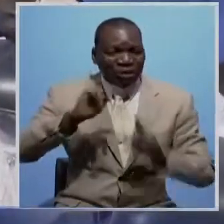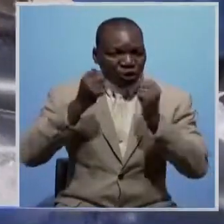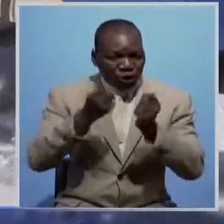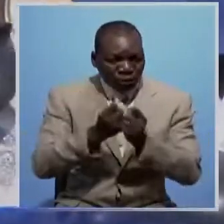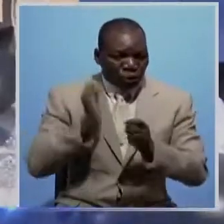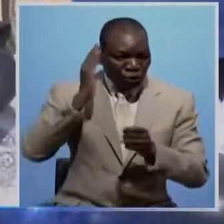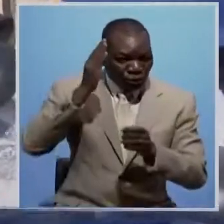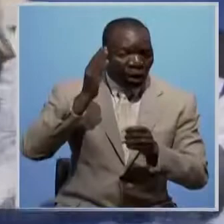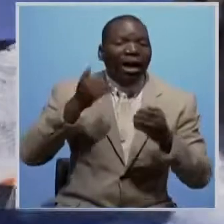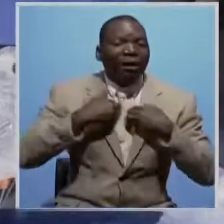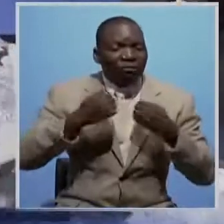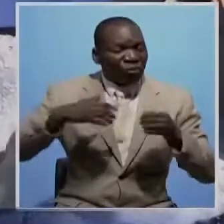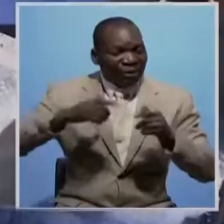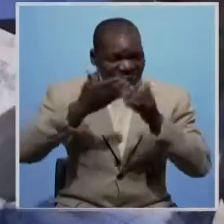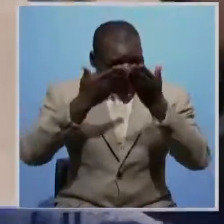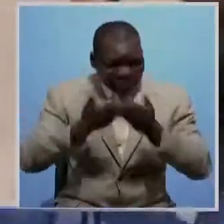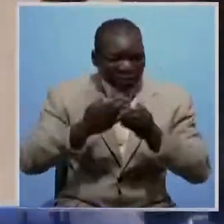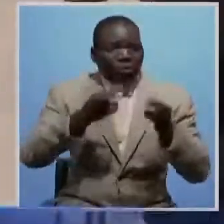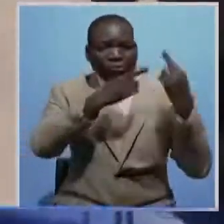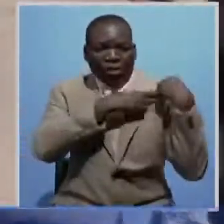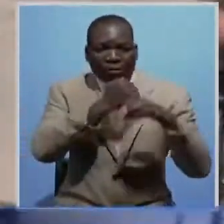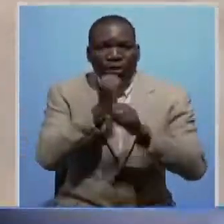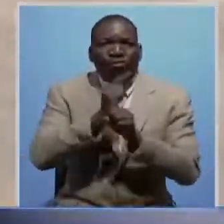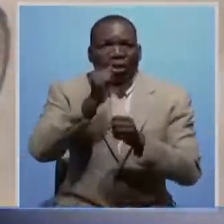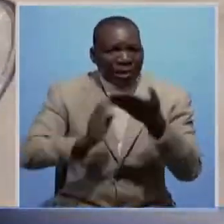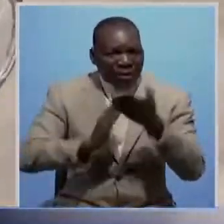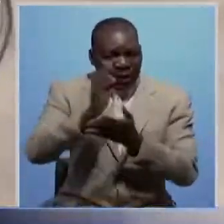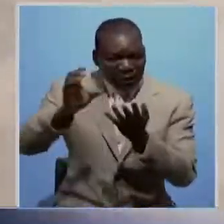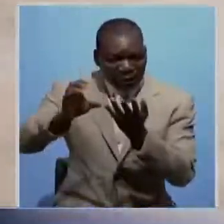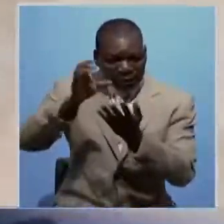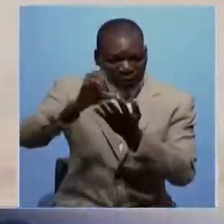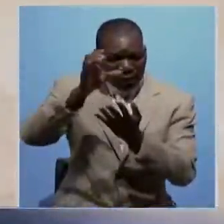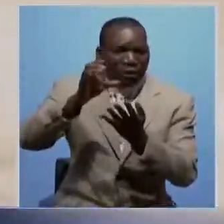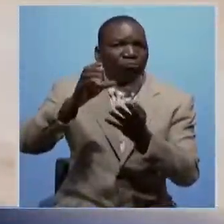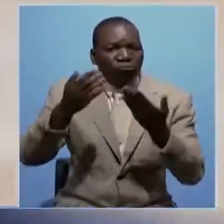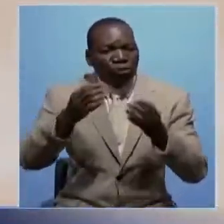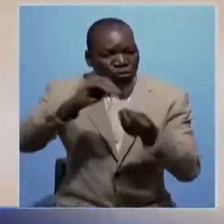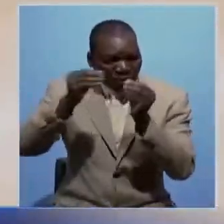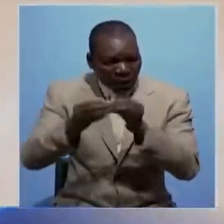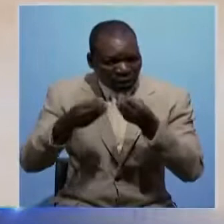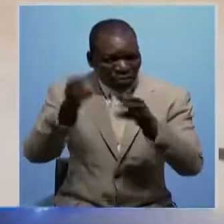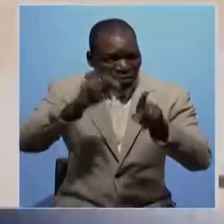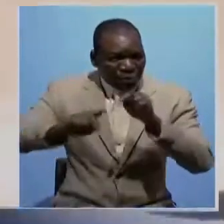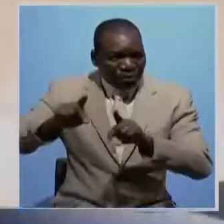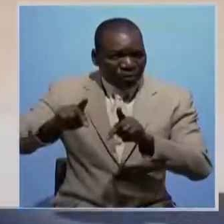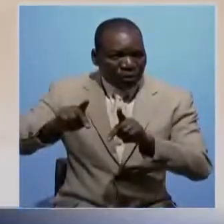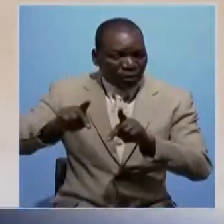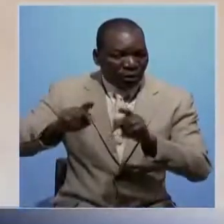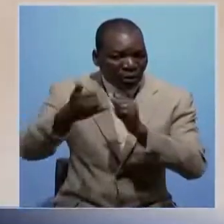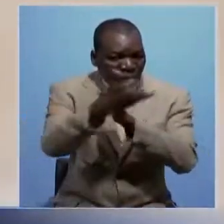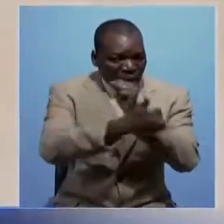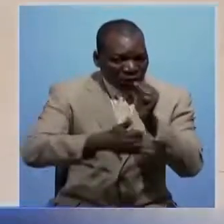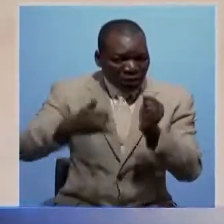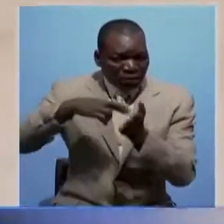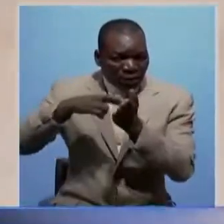huge task ahead to ensure the right population figures are presented to the public. And United Nations Population Fund UNFPA country representative